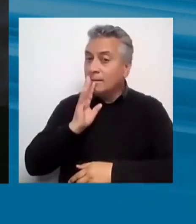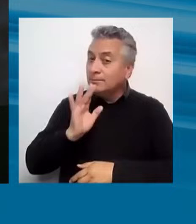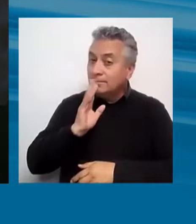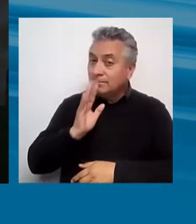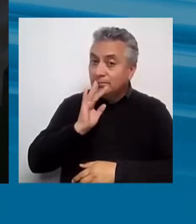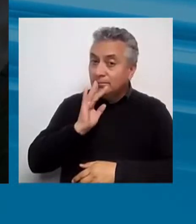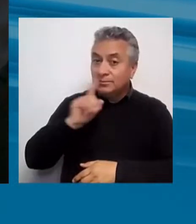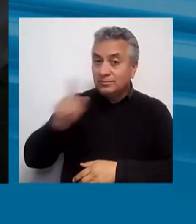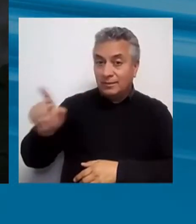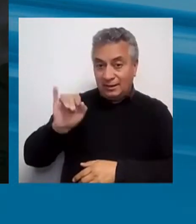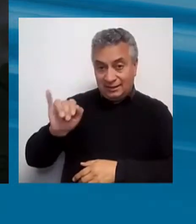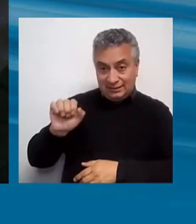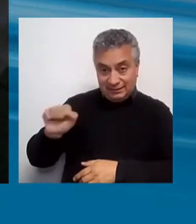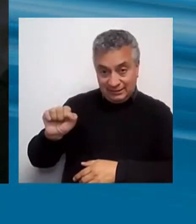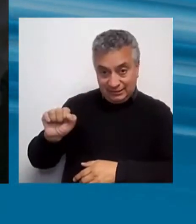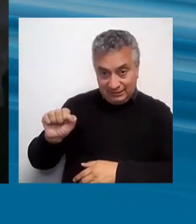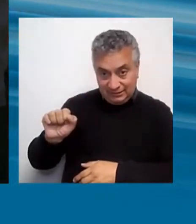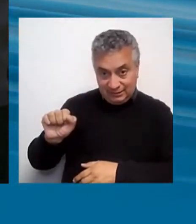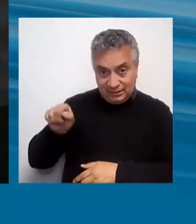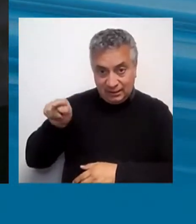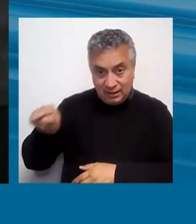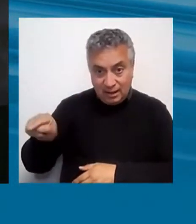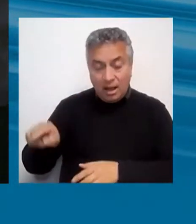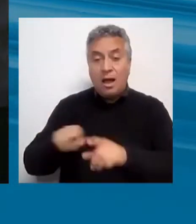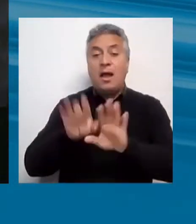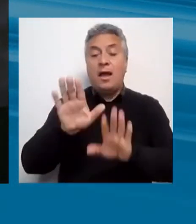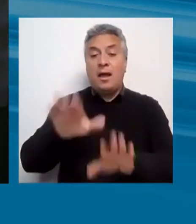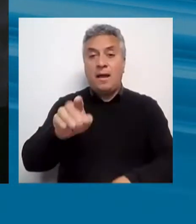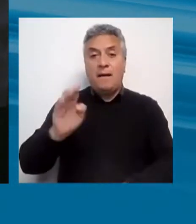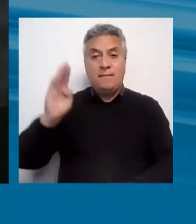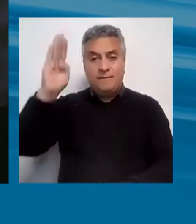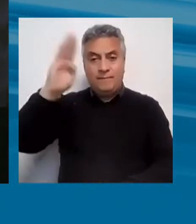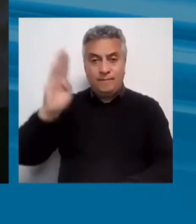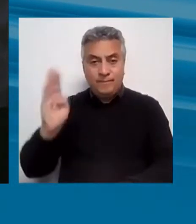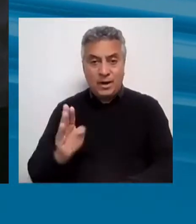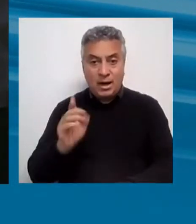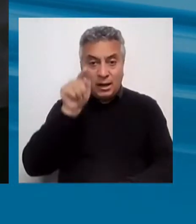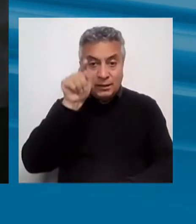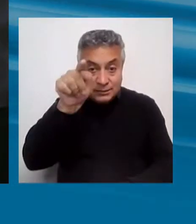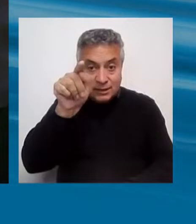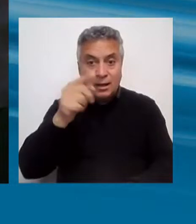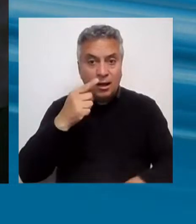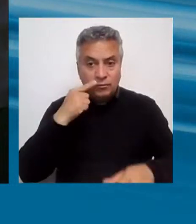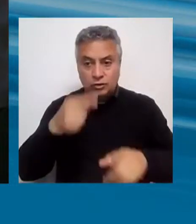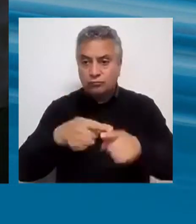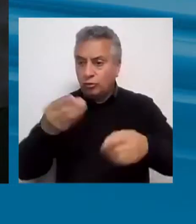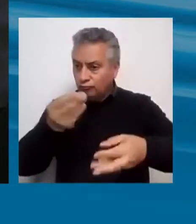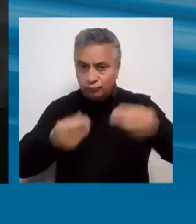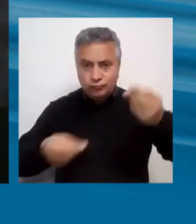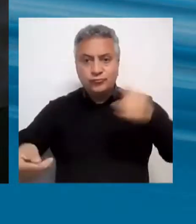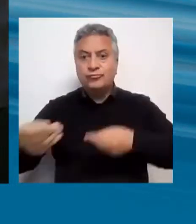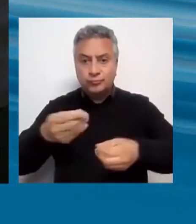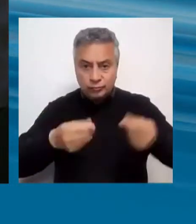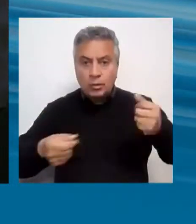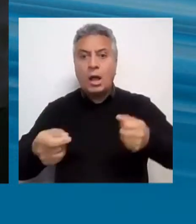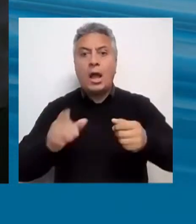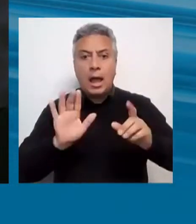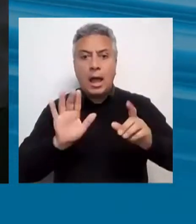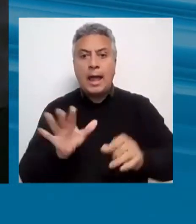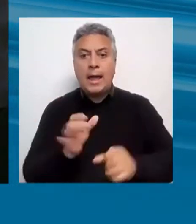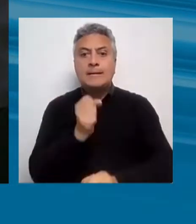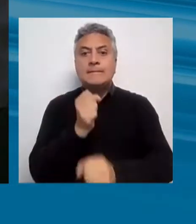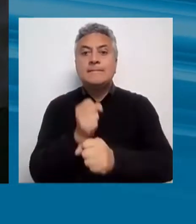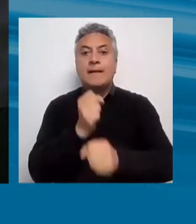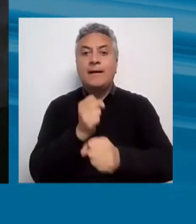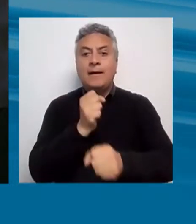Lais pointed out regarding the situation in Brazil, we see that improvement in the economies of our countries